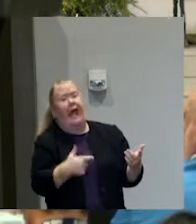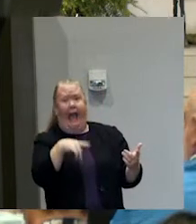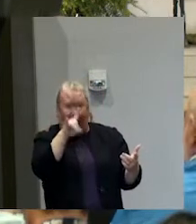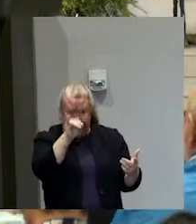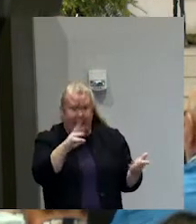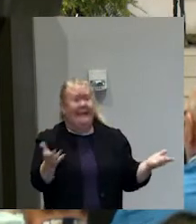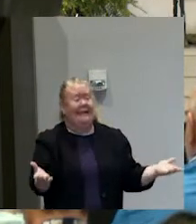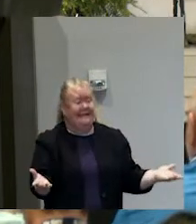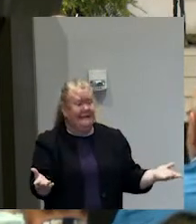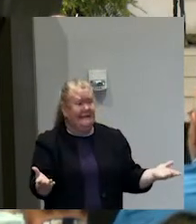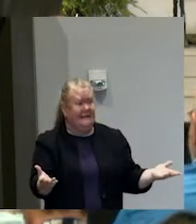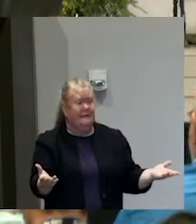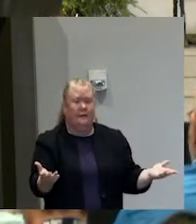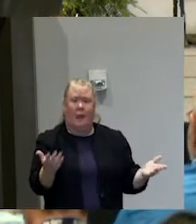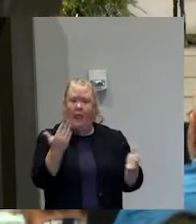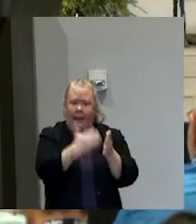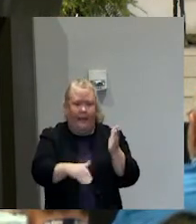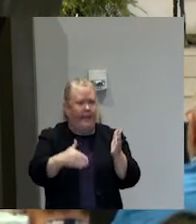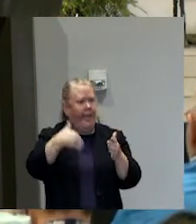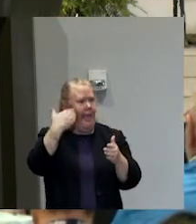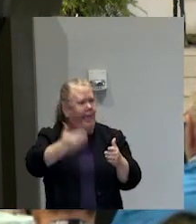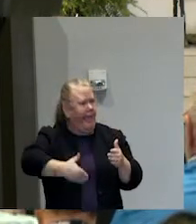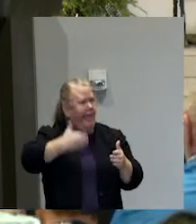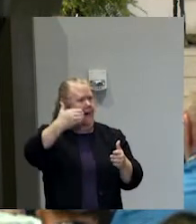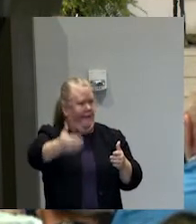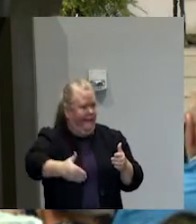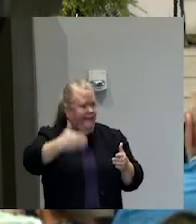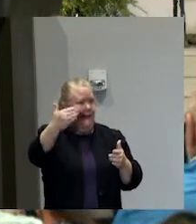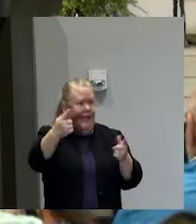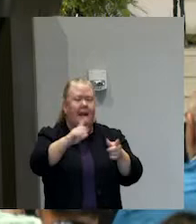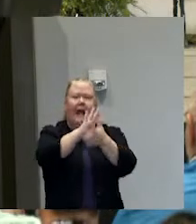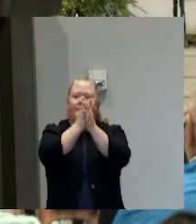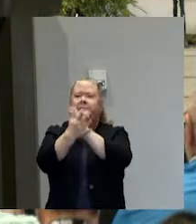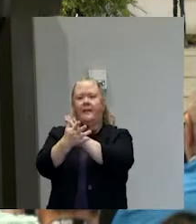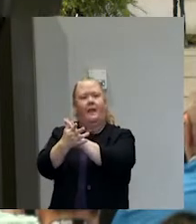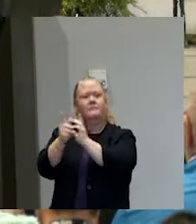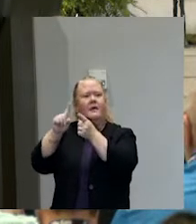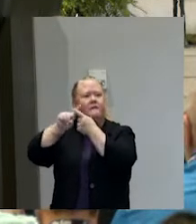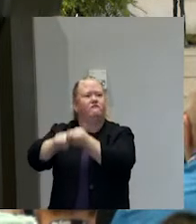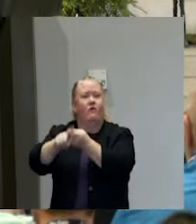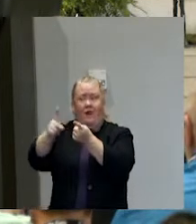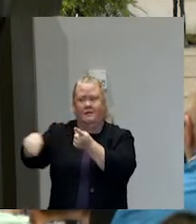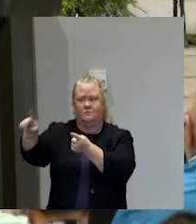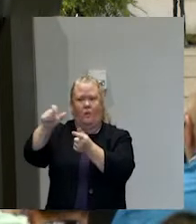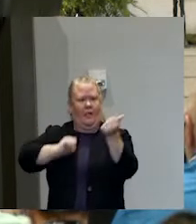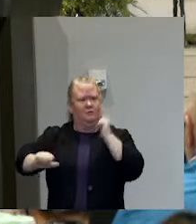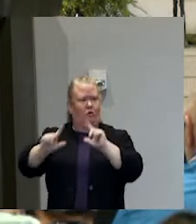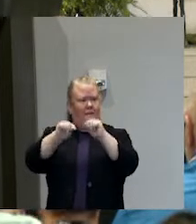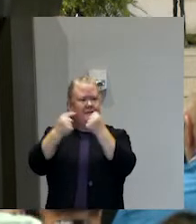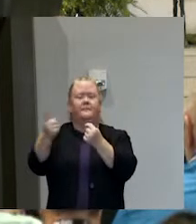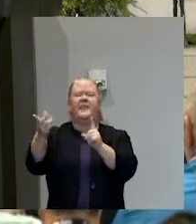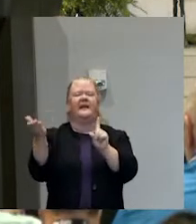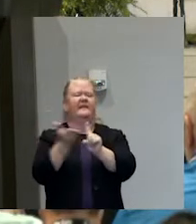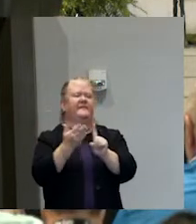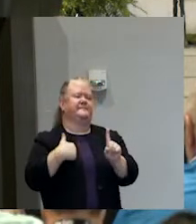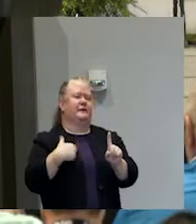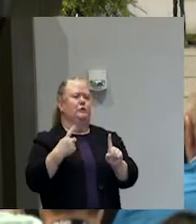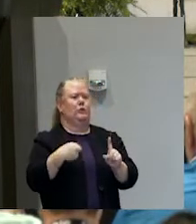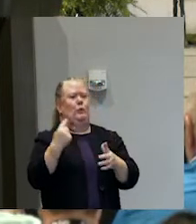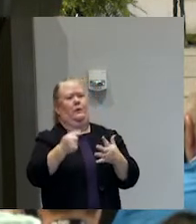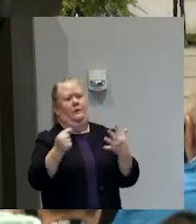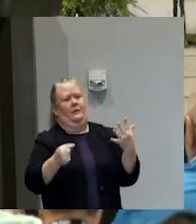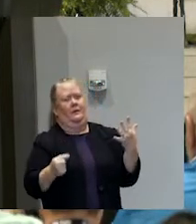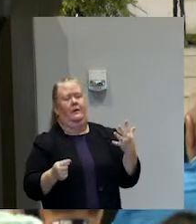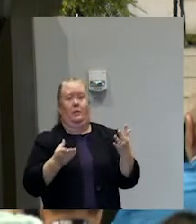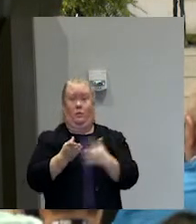did, and it kept happening, and I became friends with the drama team, and they convinced me to do stuff, and then through